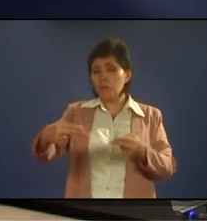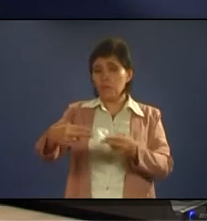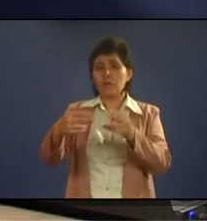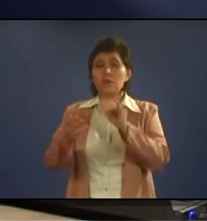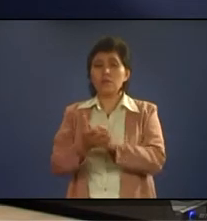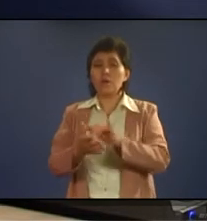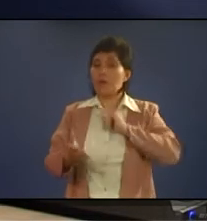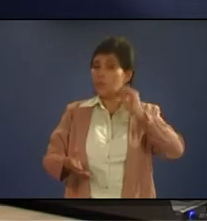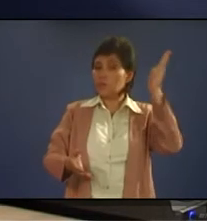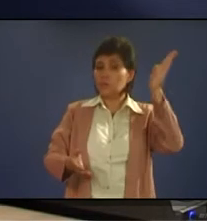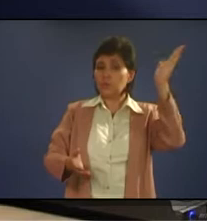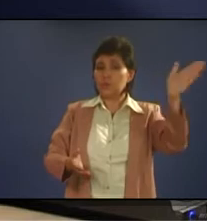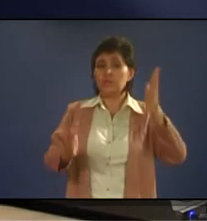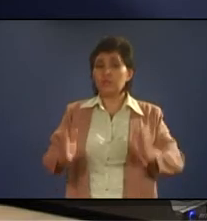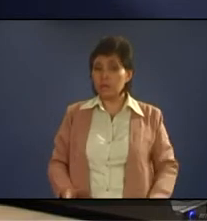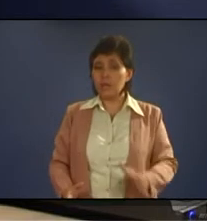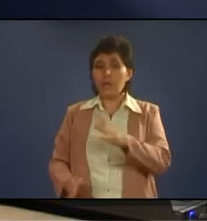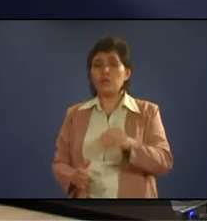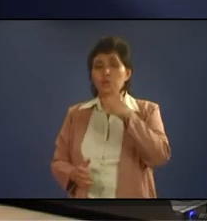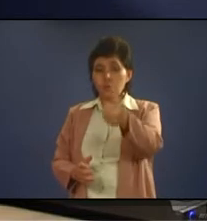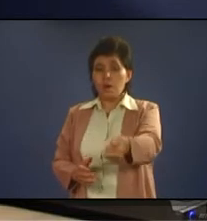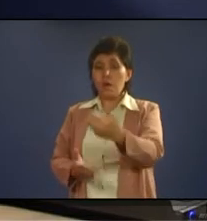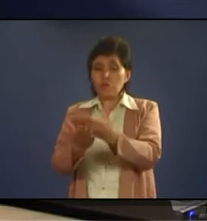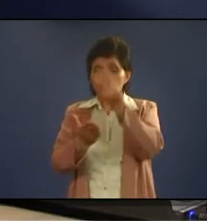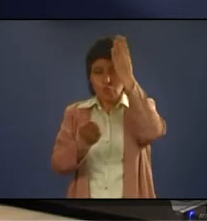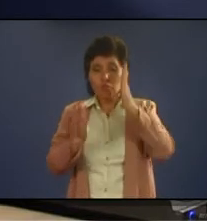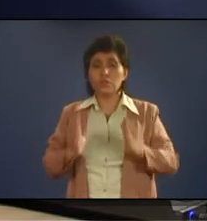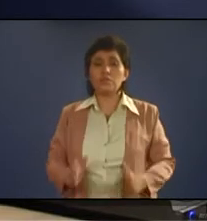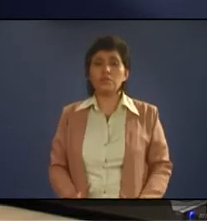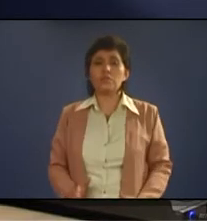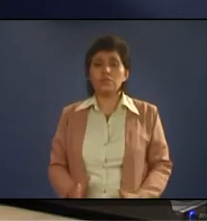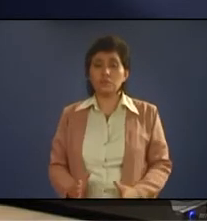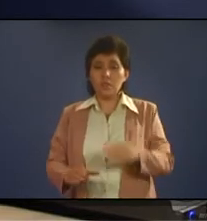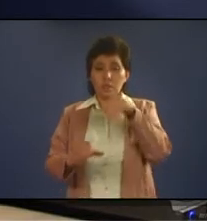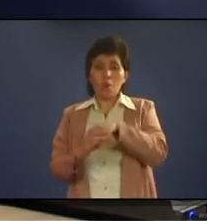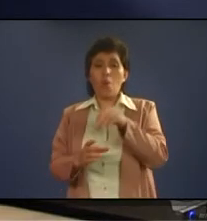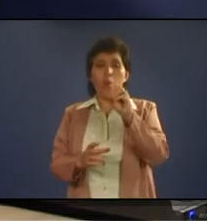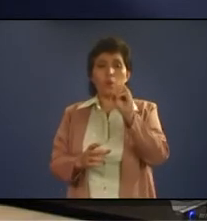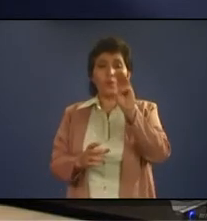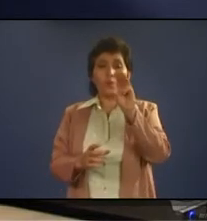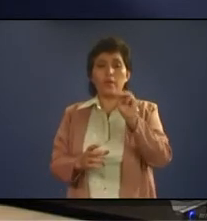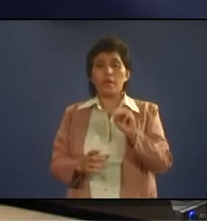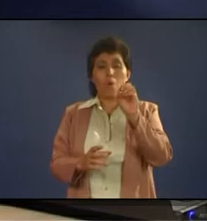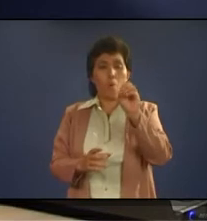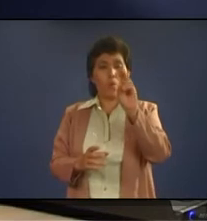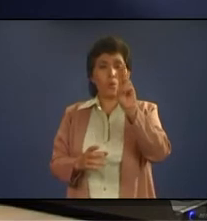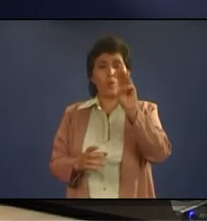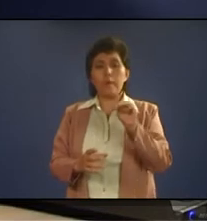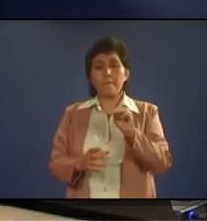a tutor within OUM and you are a student within OUM. Okay, next one,